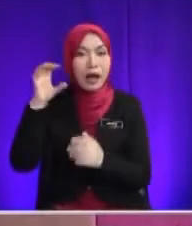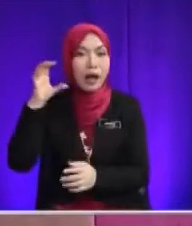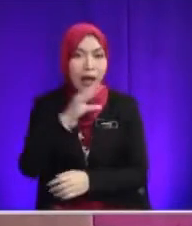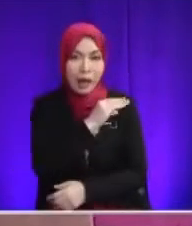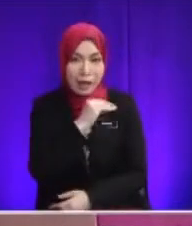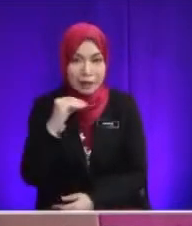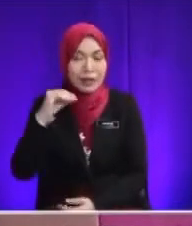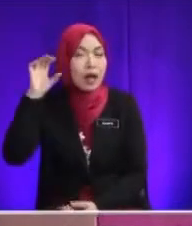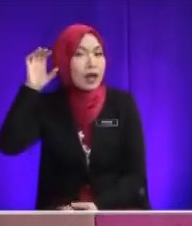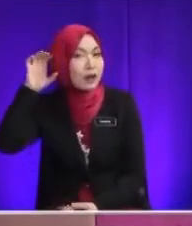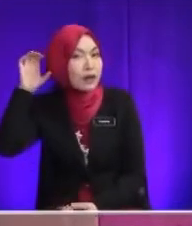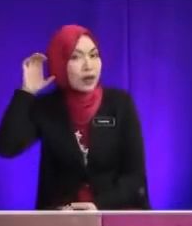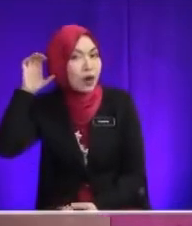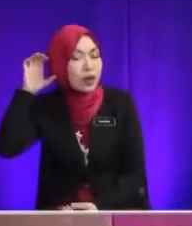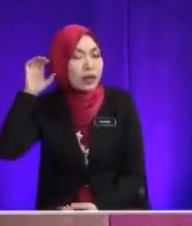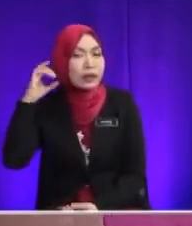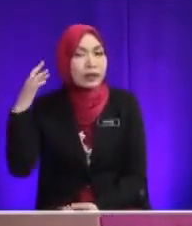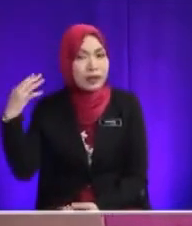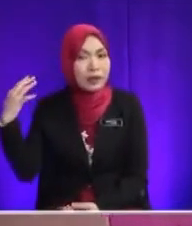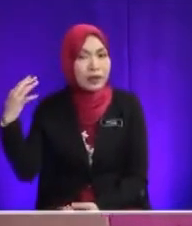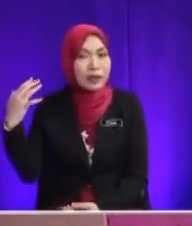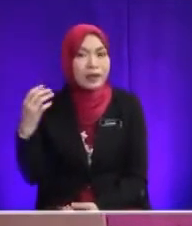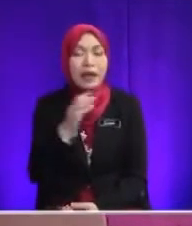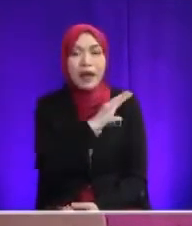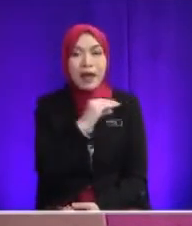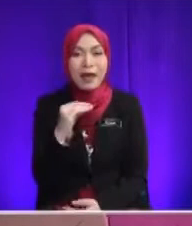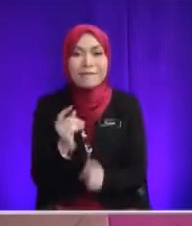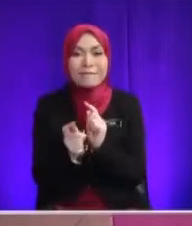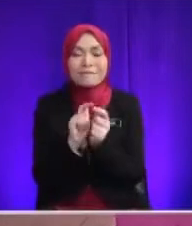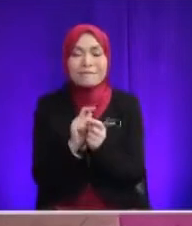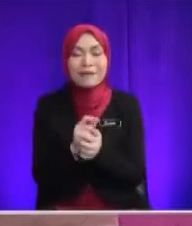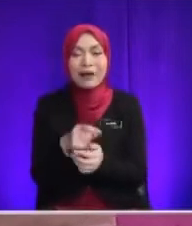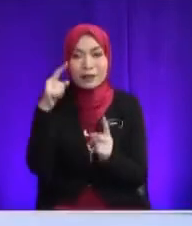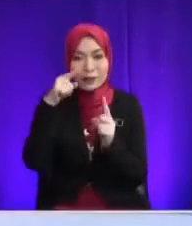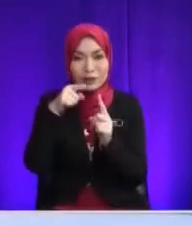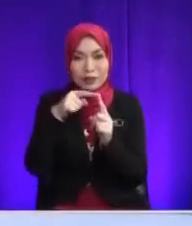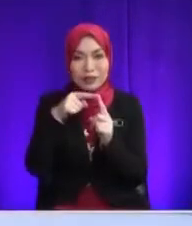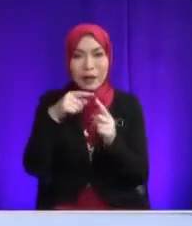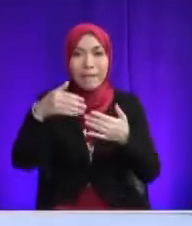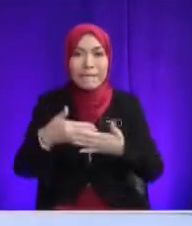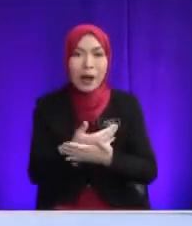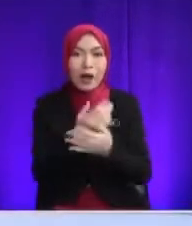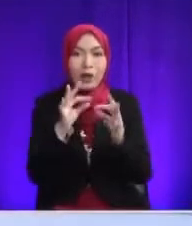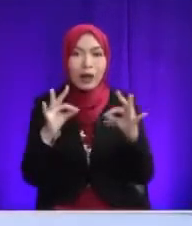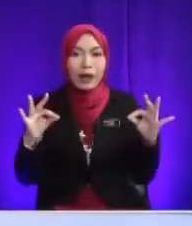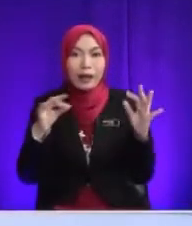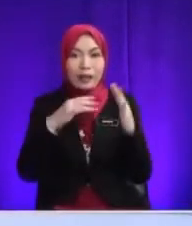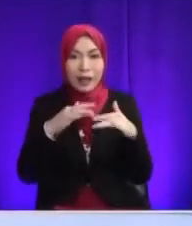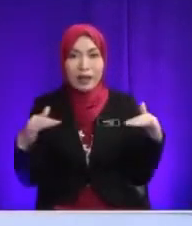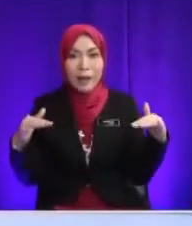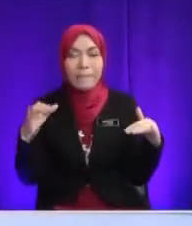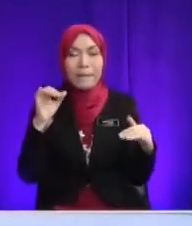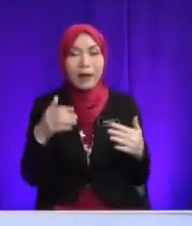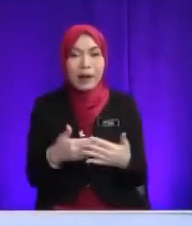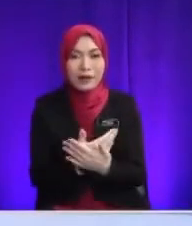to try to rephrase sentences into a new one. Alright. And how did our pupils on Google Meets as well as those